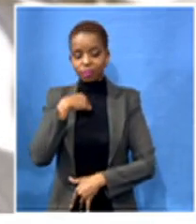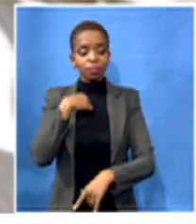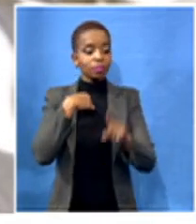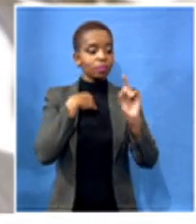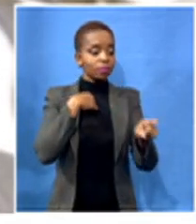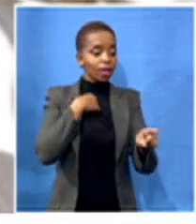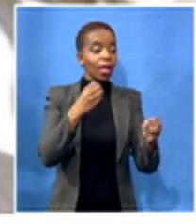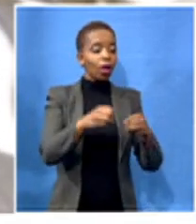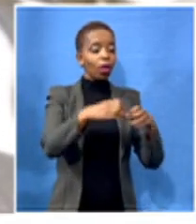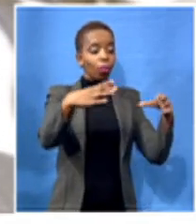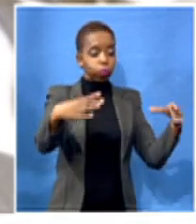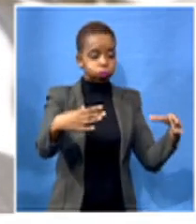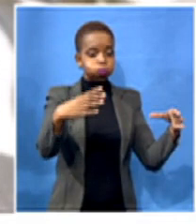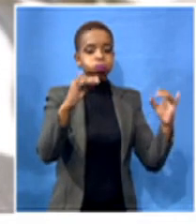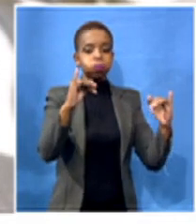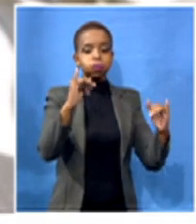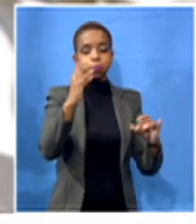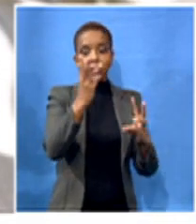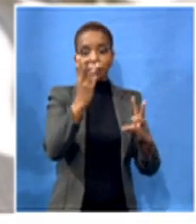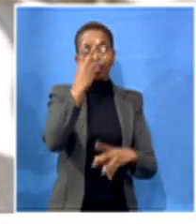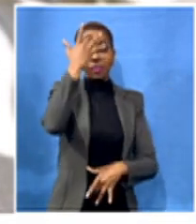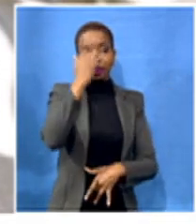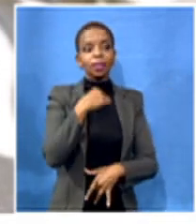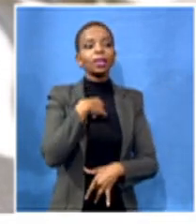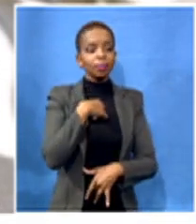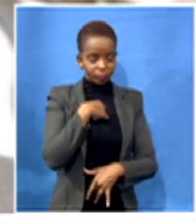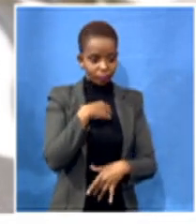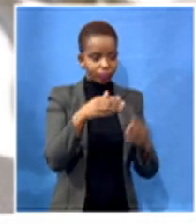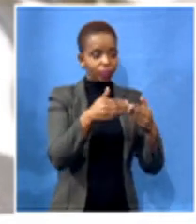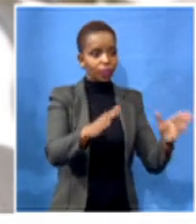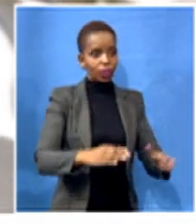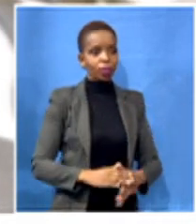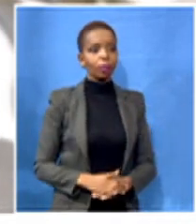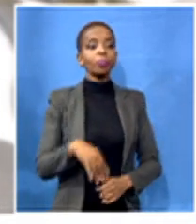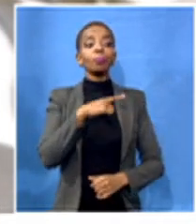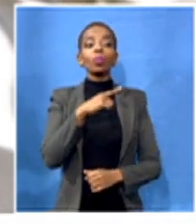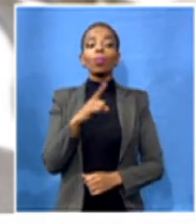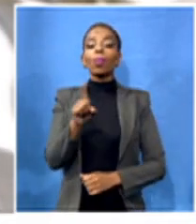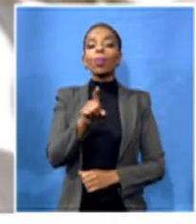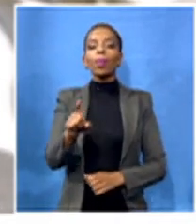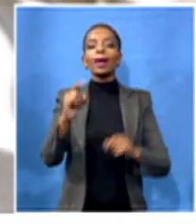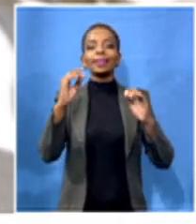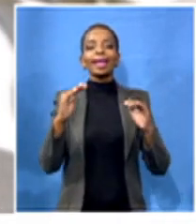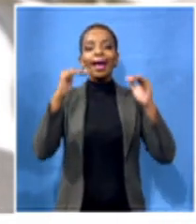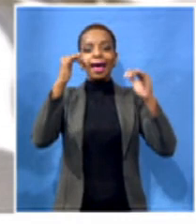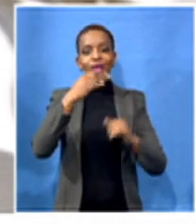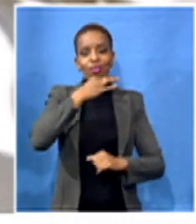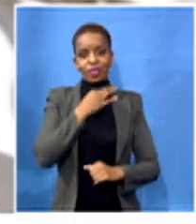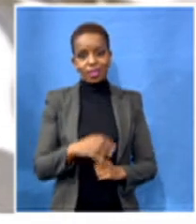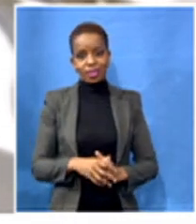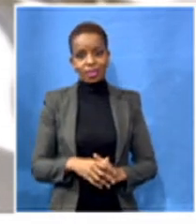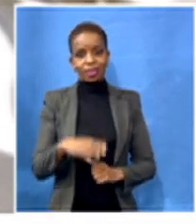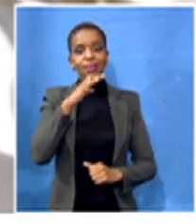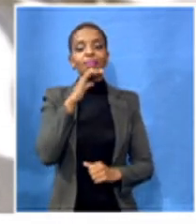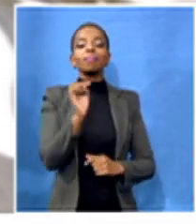those sections of the economy that need to be closed, that are exceptionally high risk. So it's a reversal of a philosophy